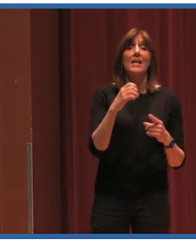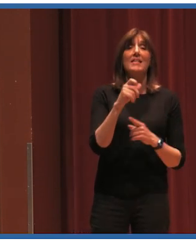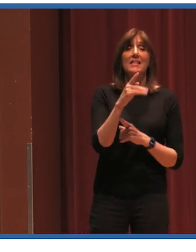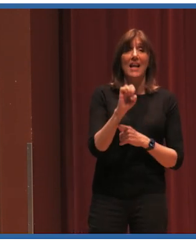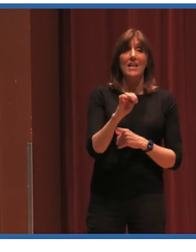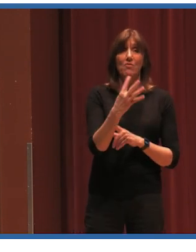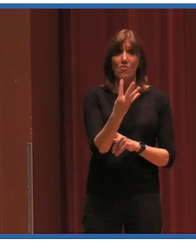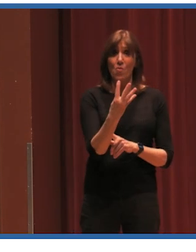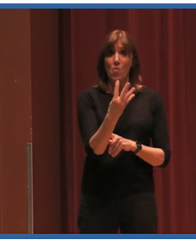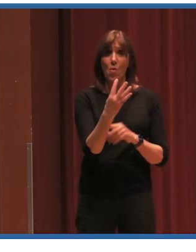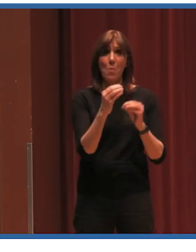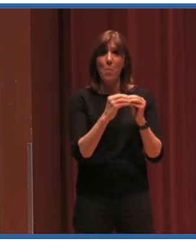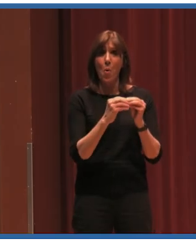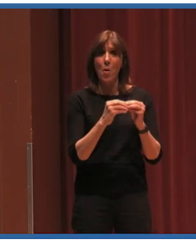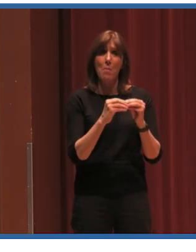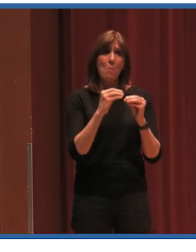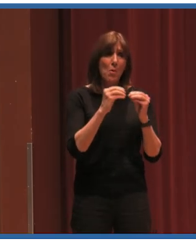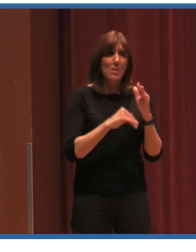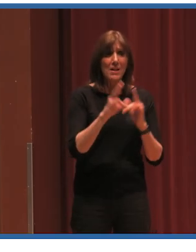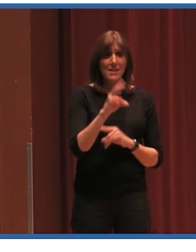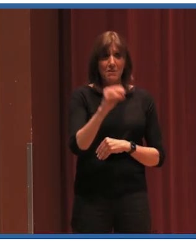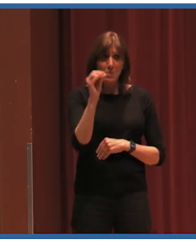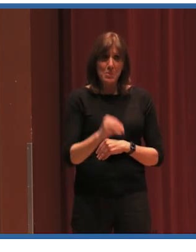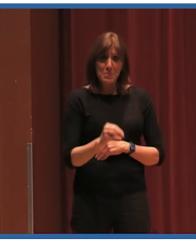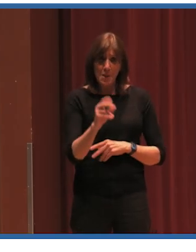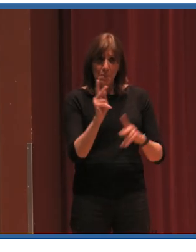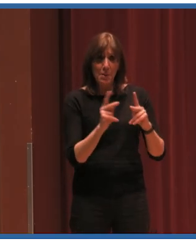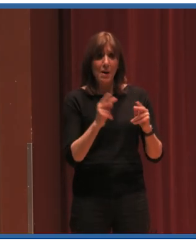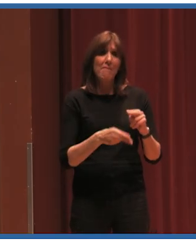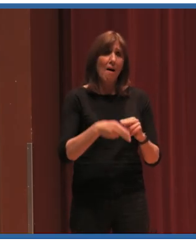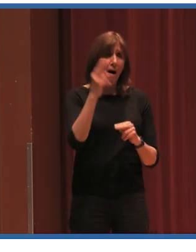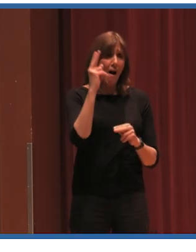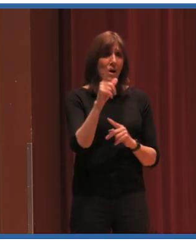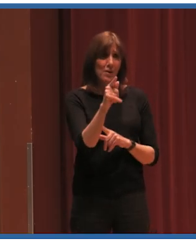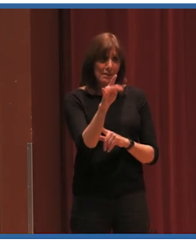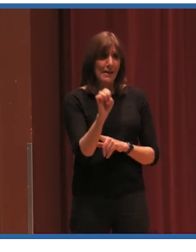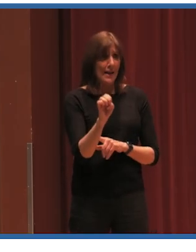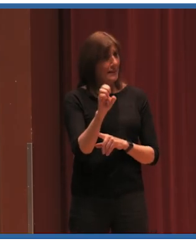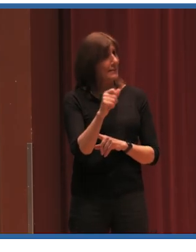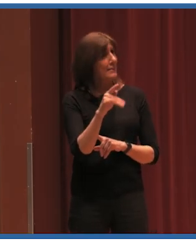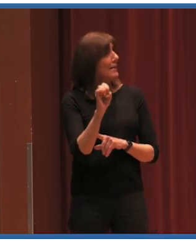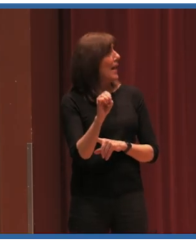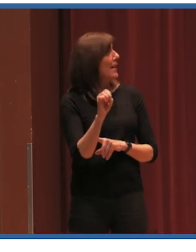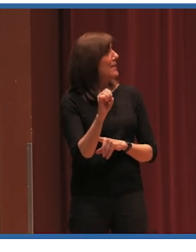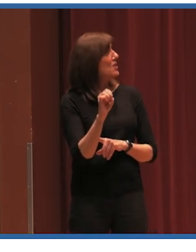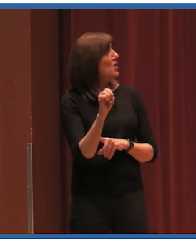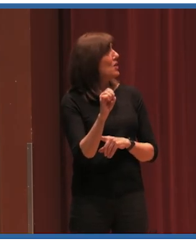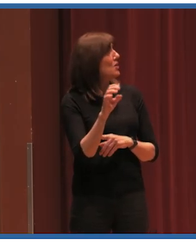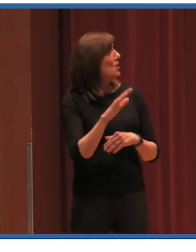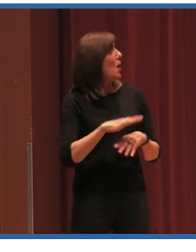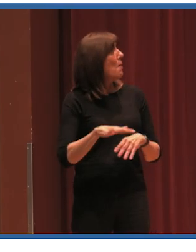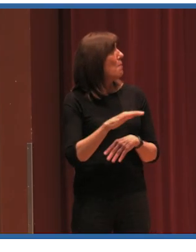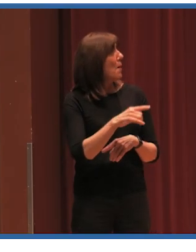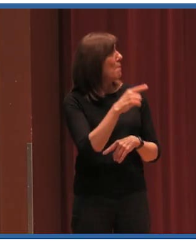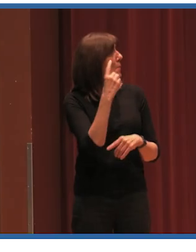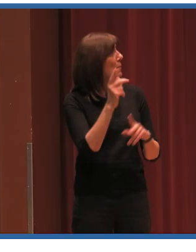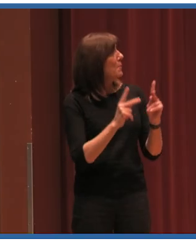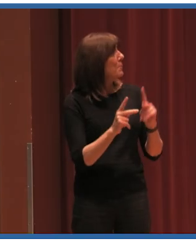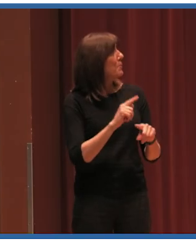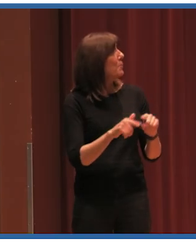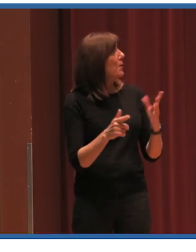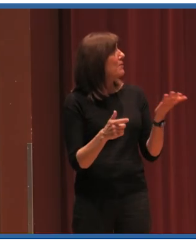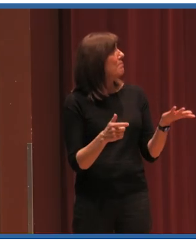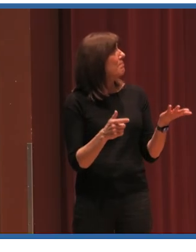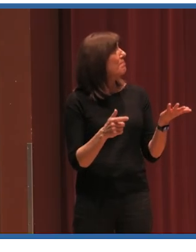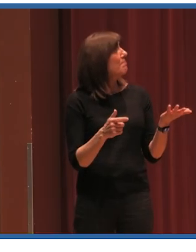Hispanic individuals have a higher rate of late stage. We see a little bit lower late stage rate among Black individuals